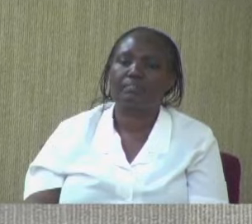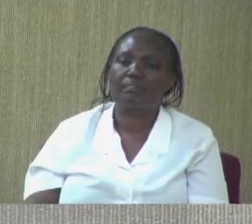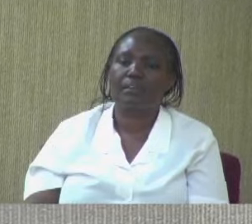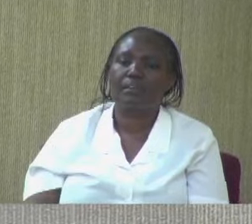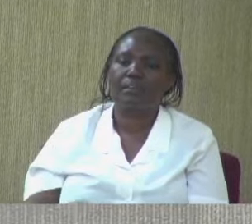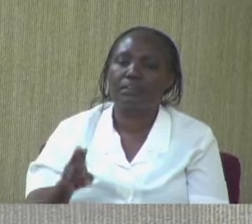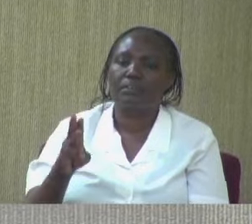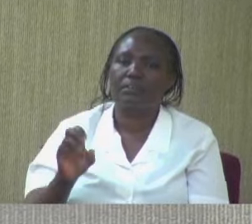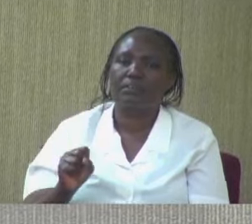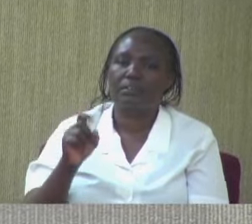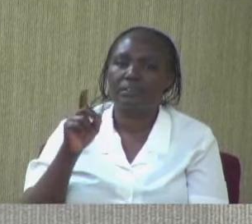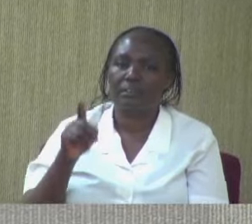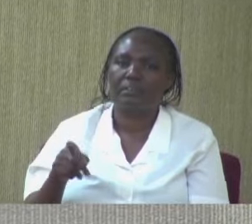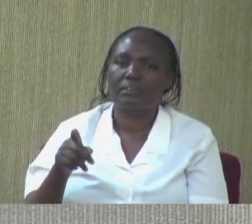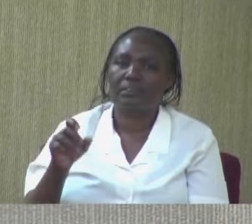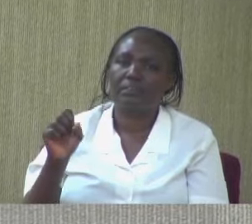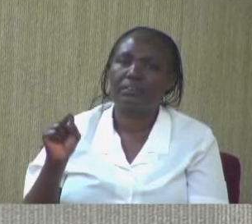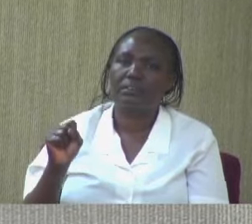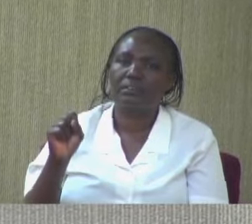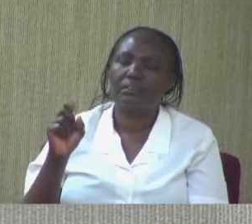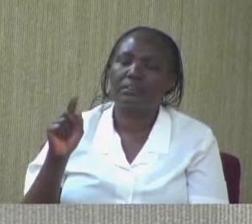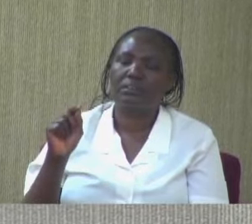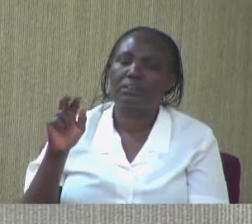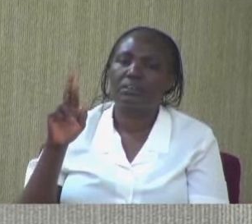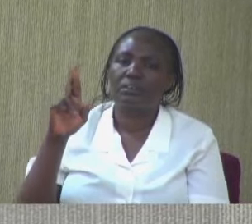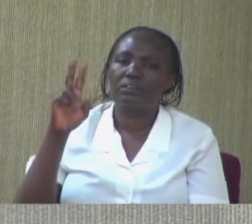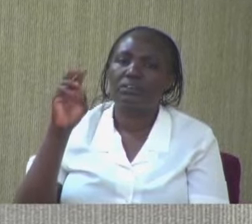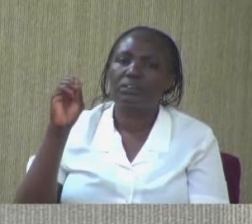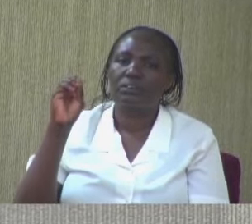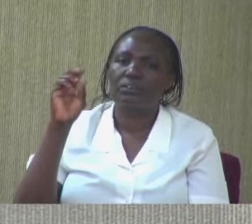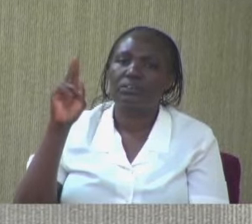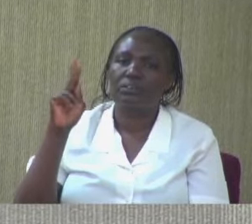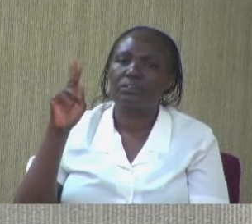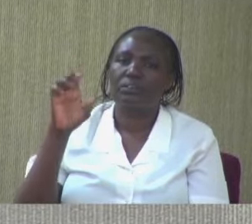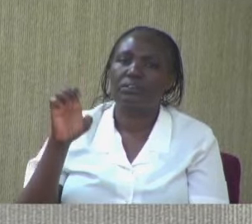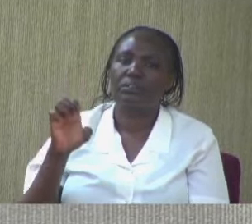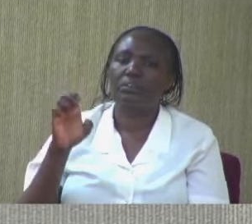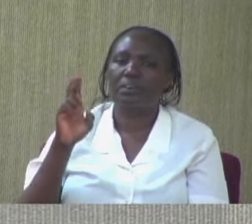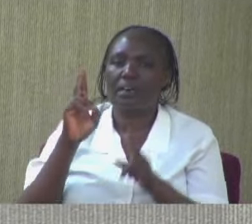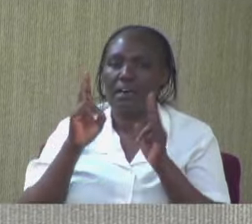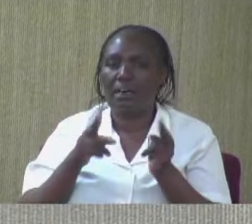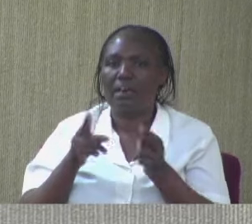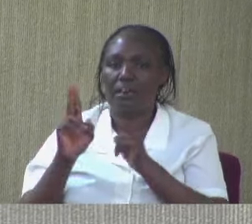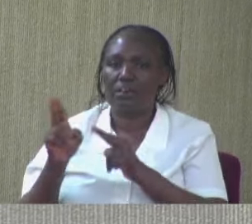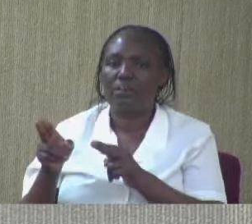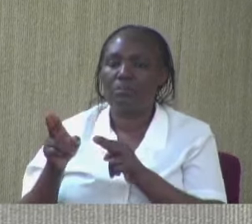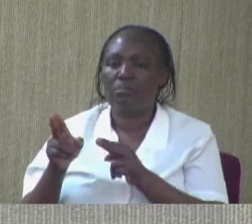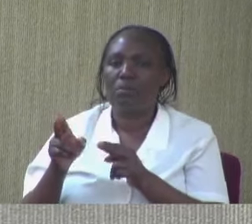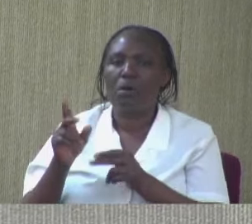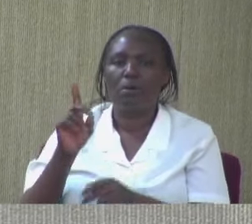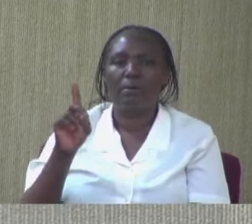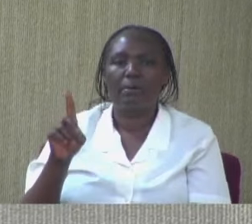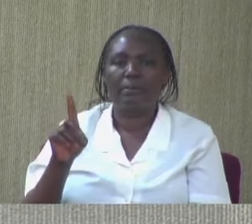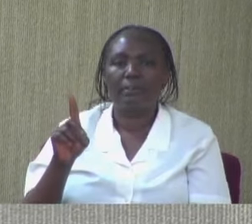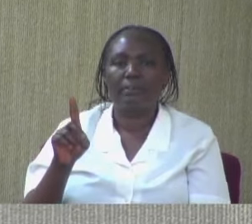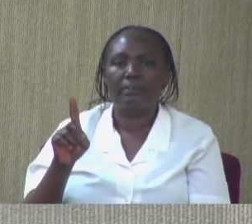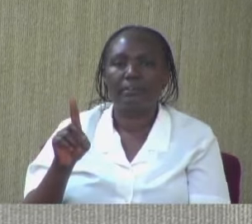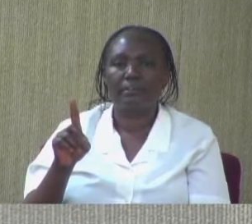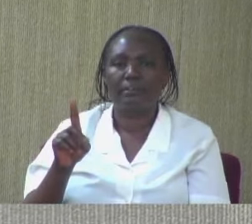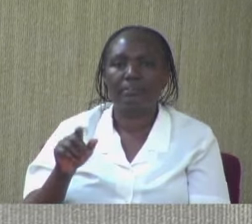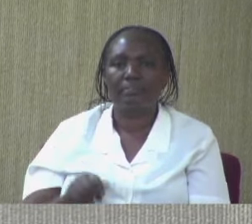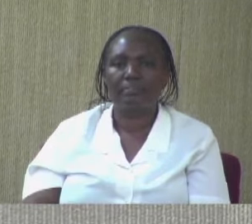Was this a natural stroke like the previous ones?